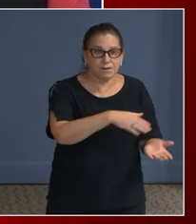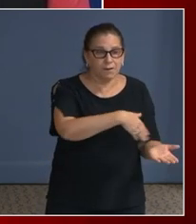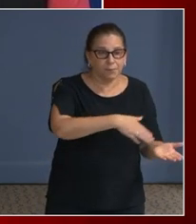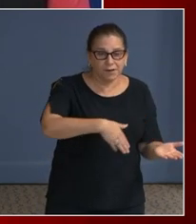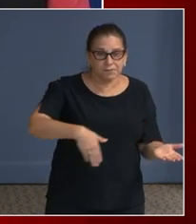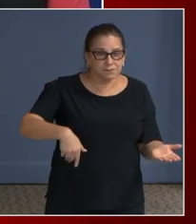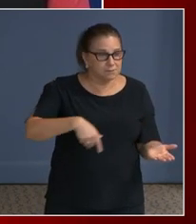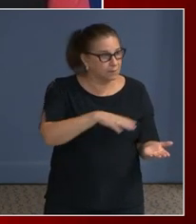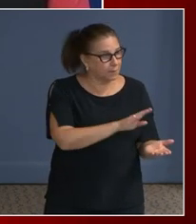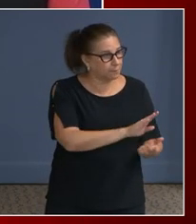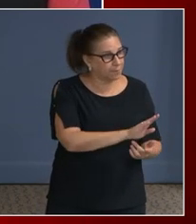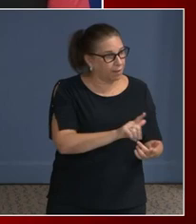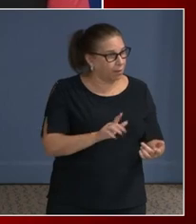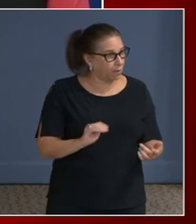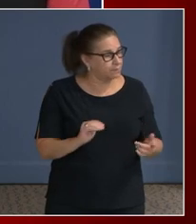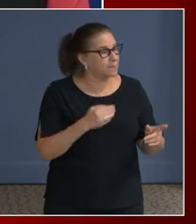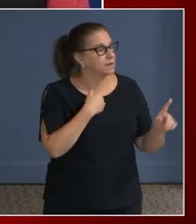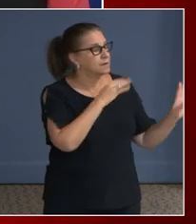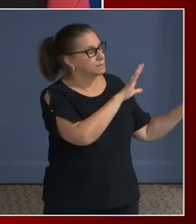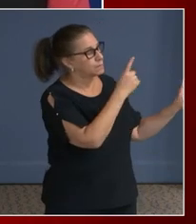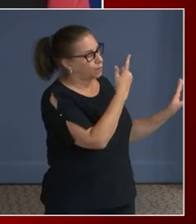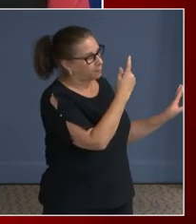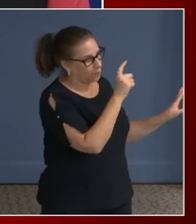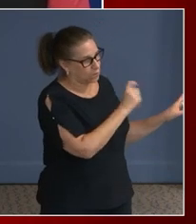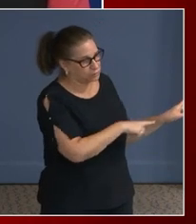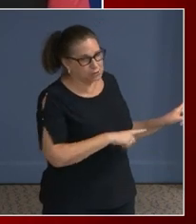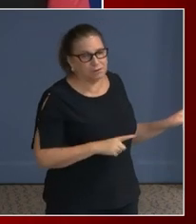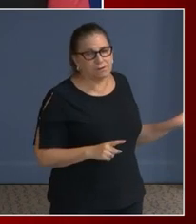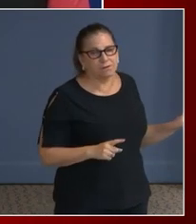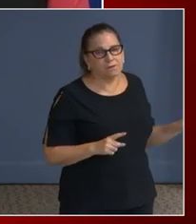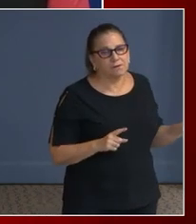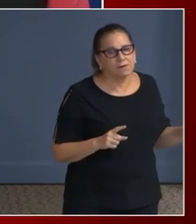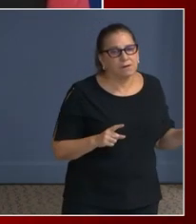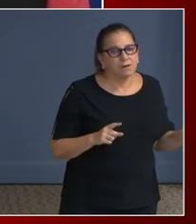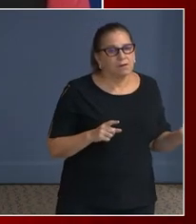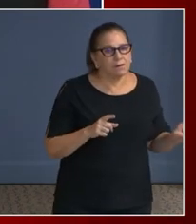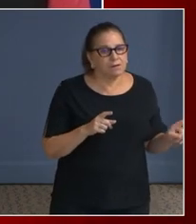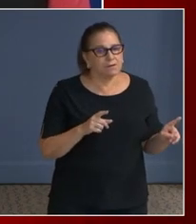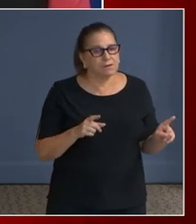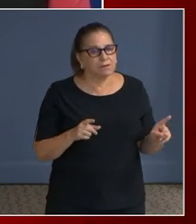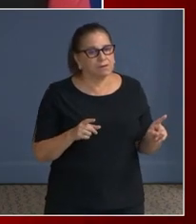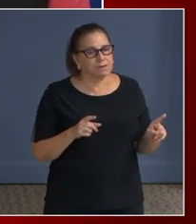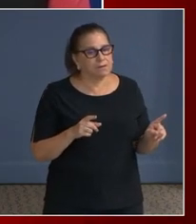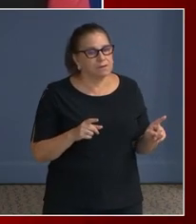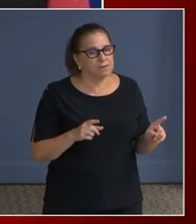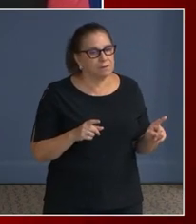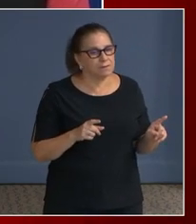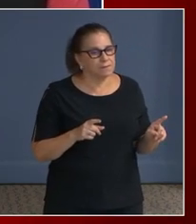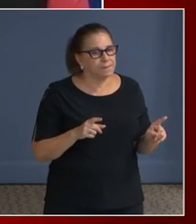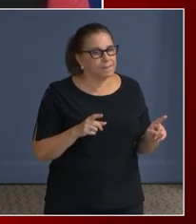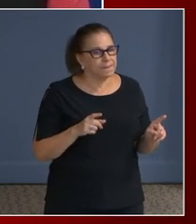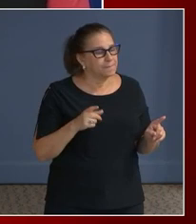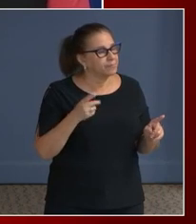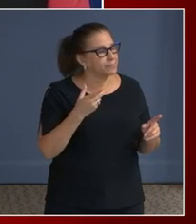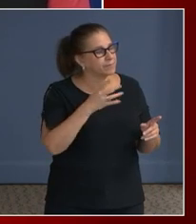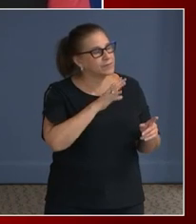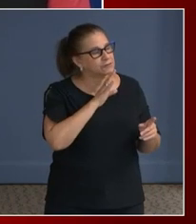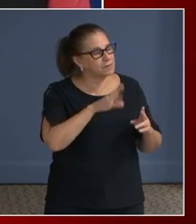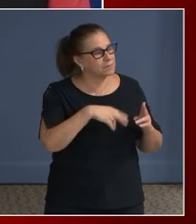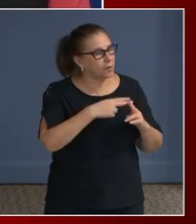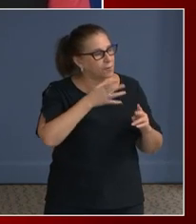more, I'm sorry. You were putting out just information for parents getting ready for school, making sure they pick up the technology needed and